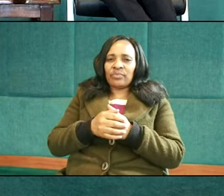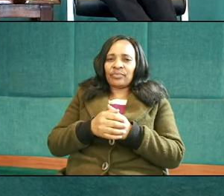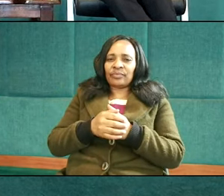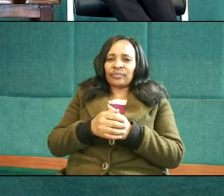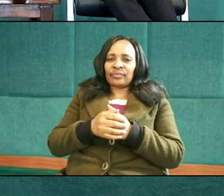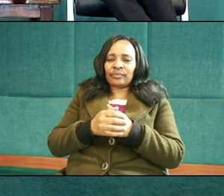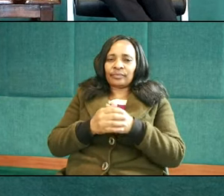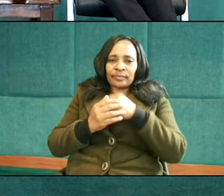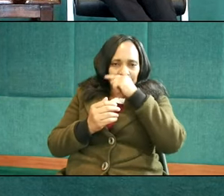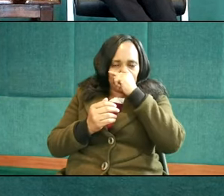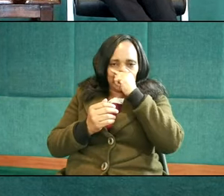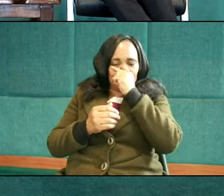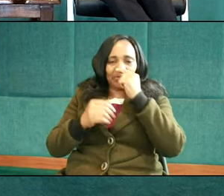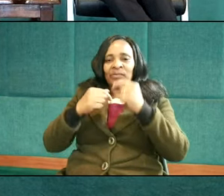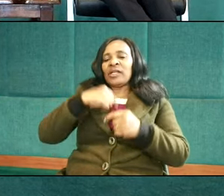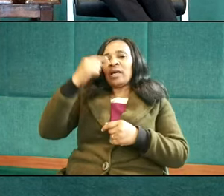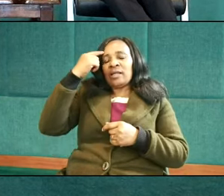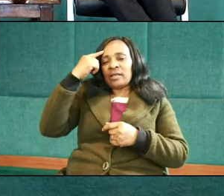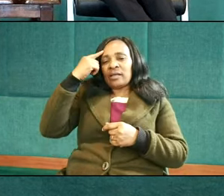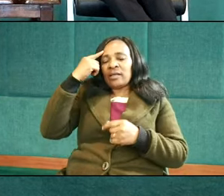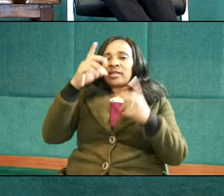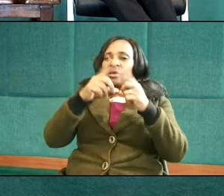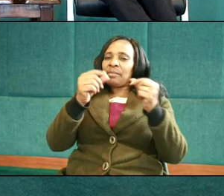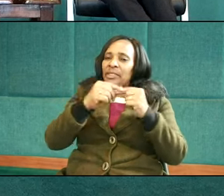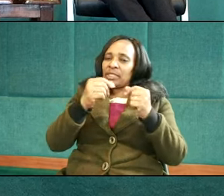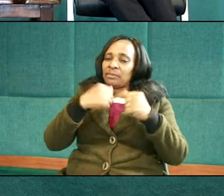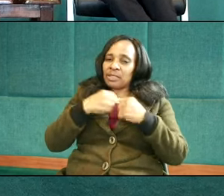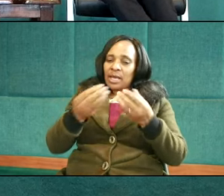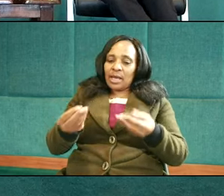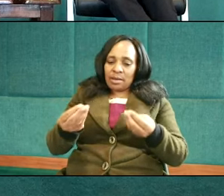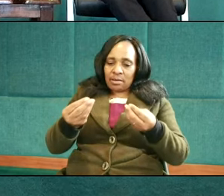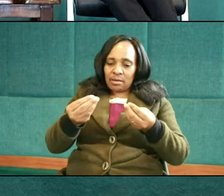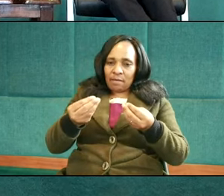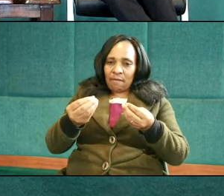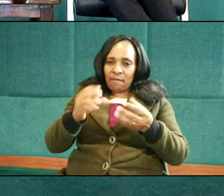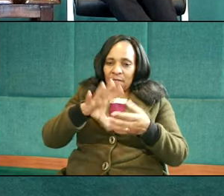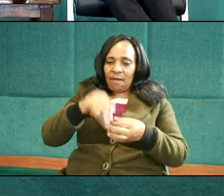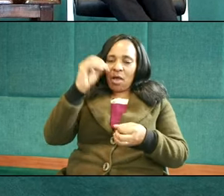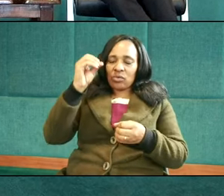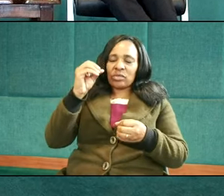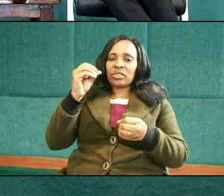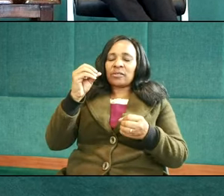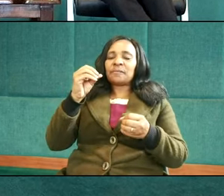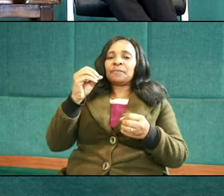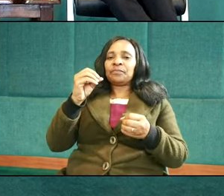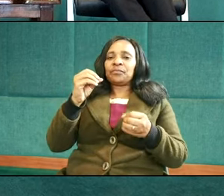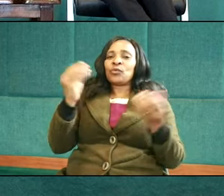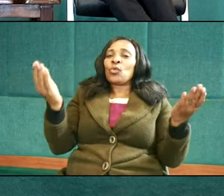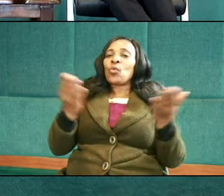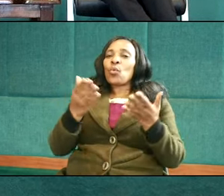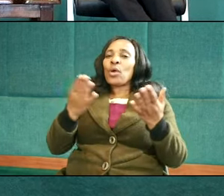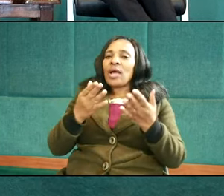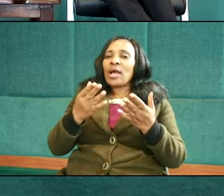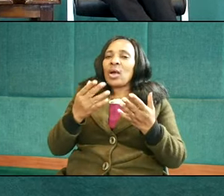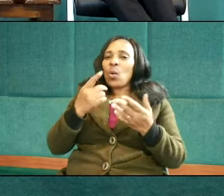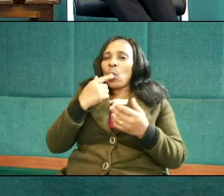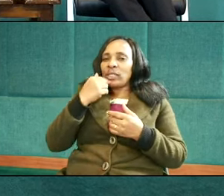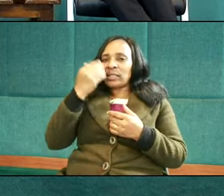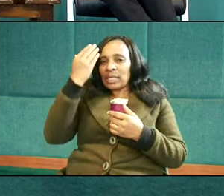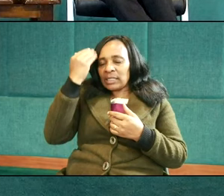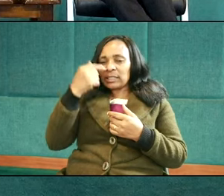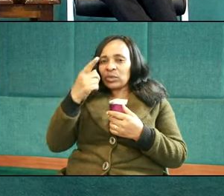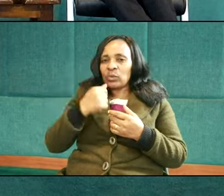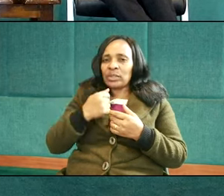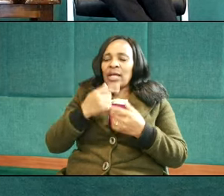I think the greatest message I received was pointed out in the flashlight, where Ellen says, "Yet the